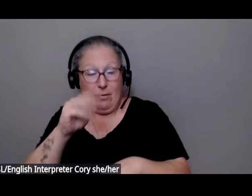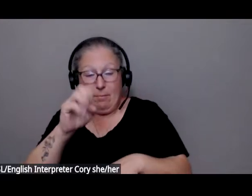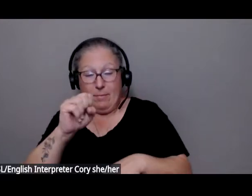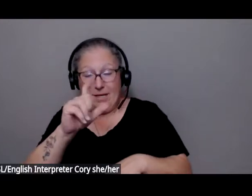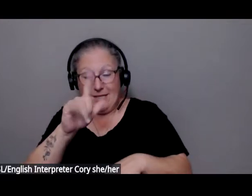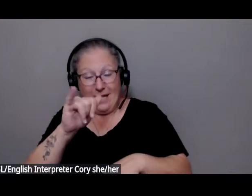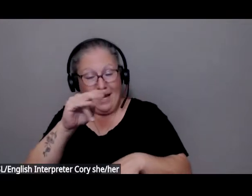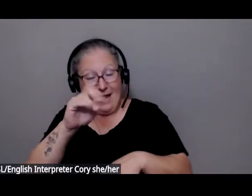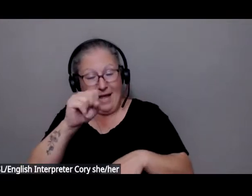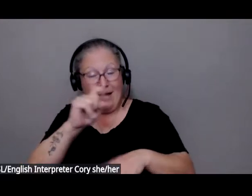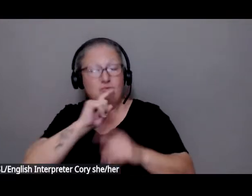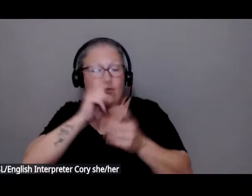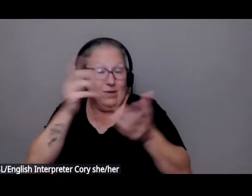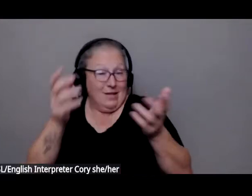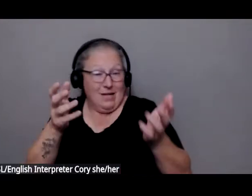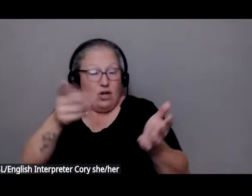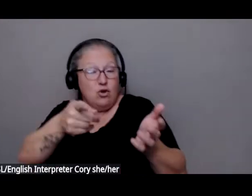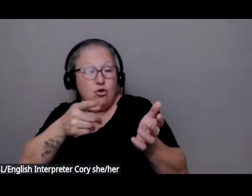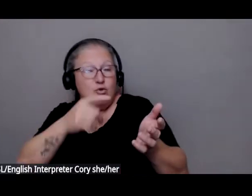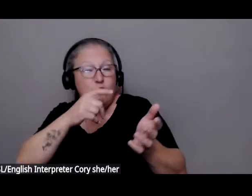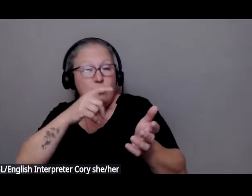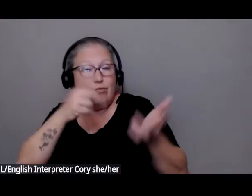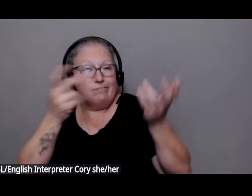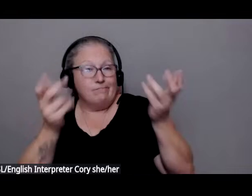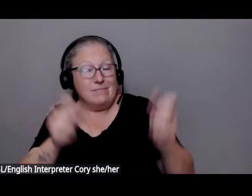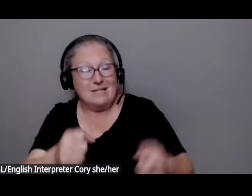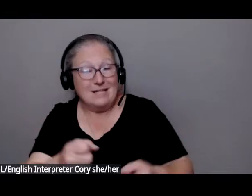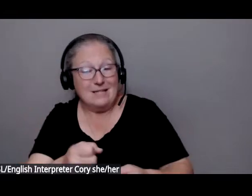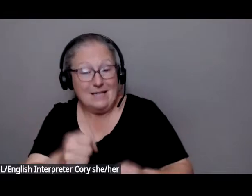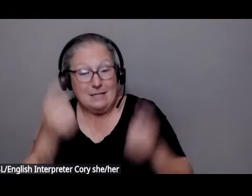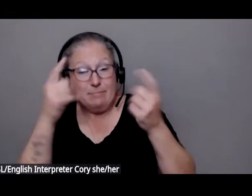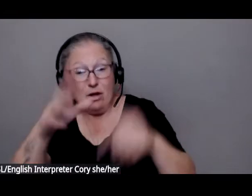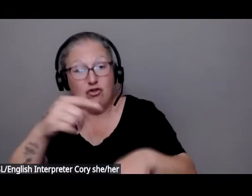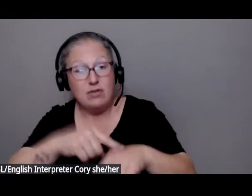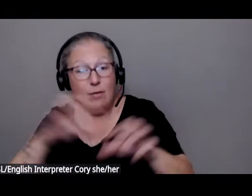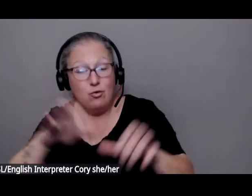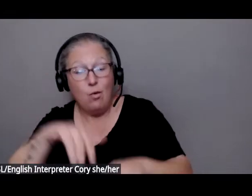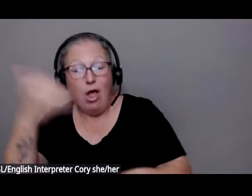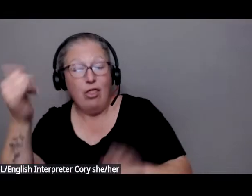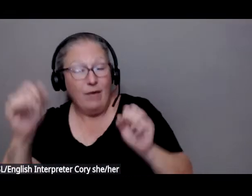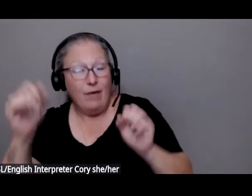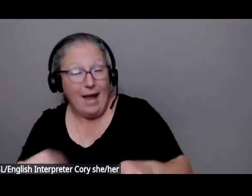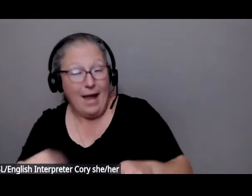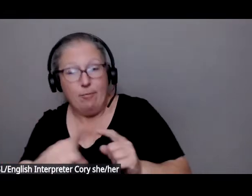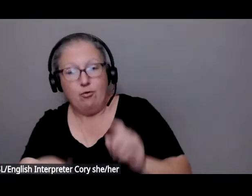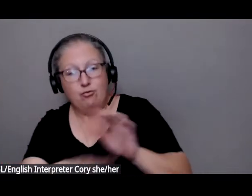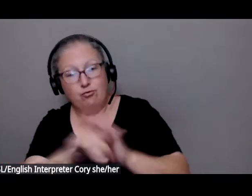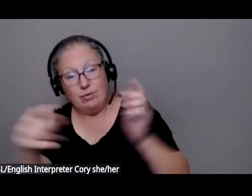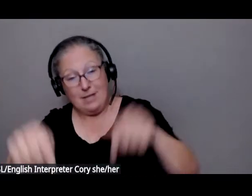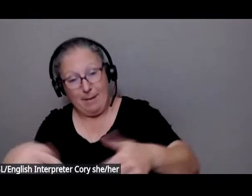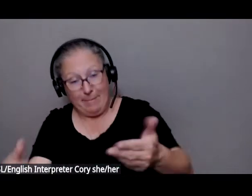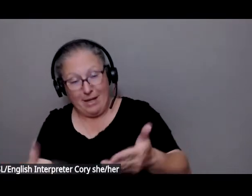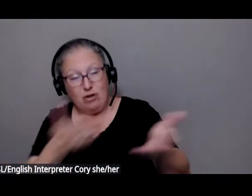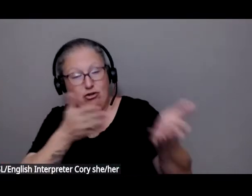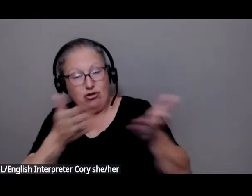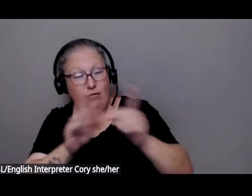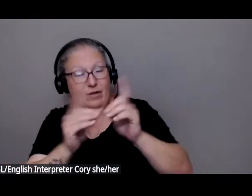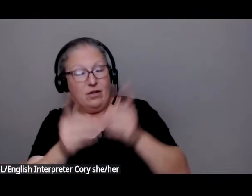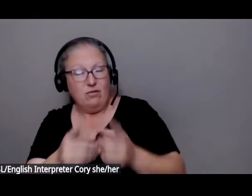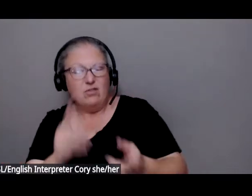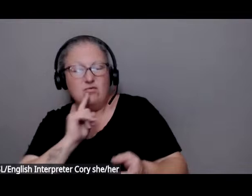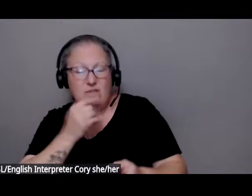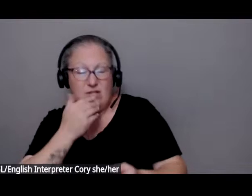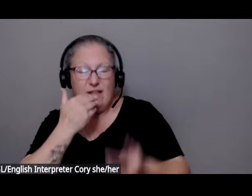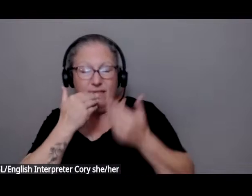mean, really, you could spend your time doing other things, but you're here and serving our district. So thank you.